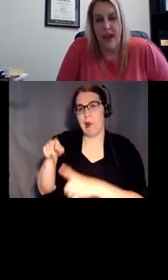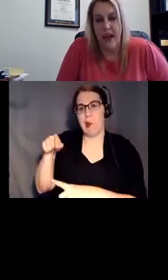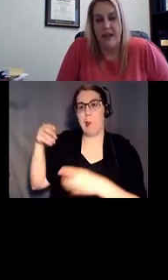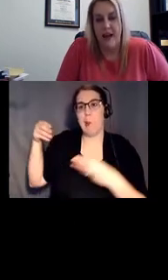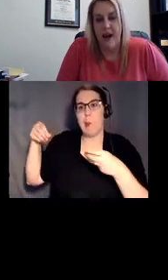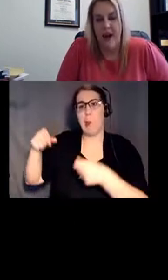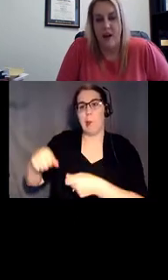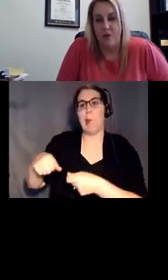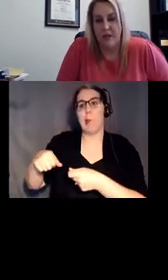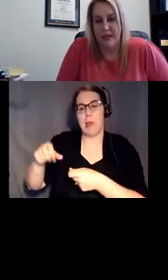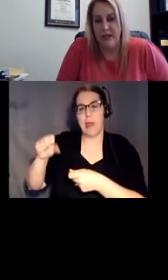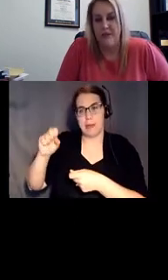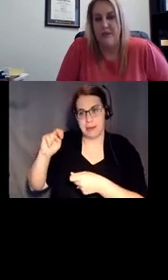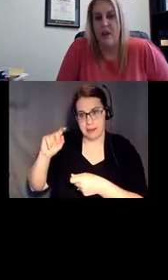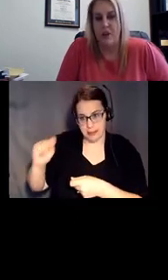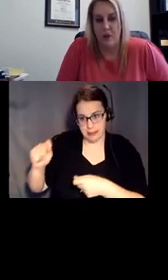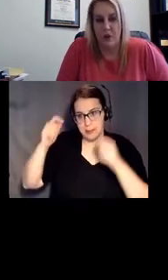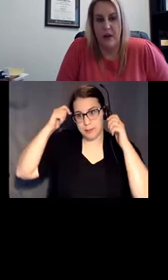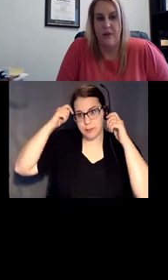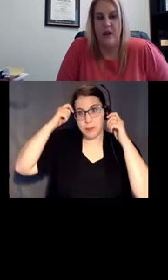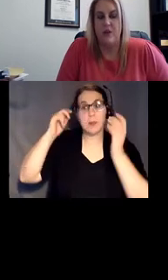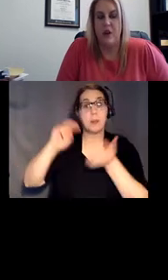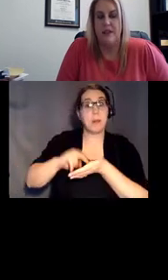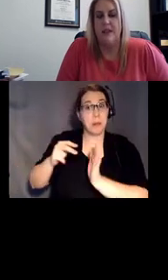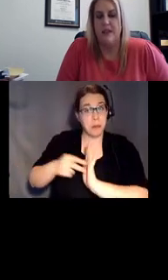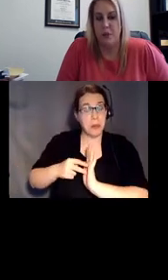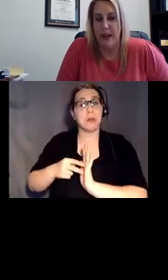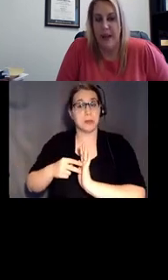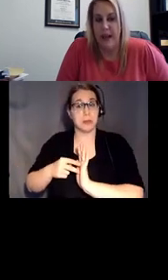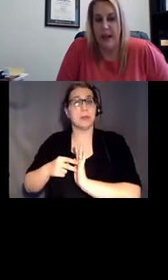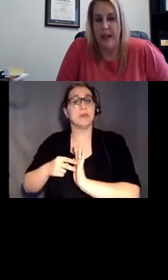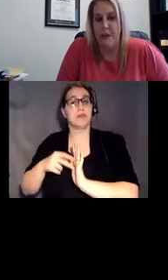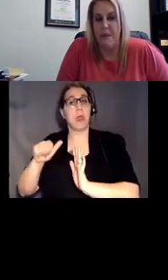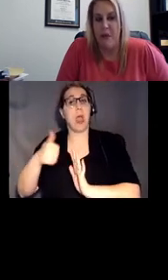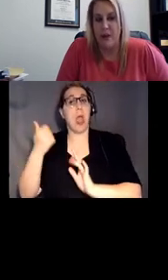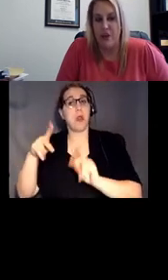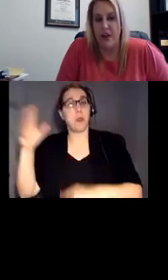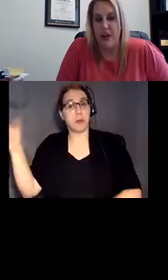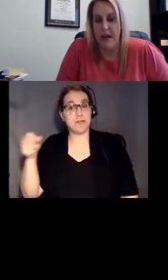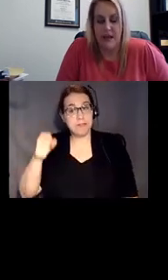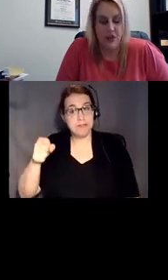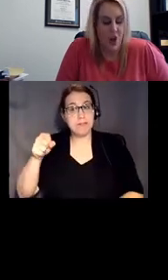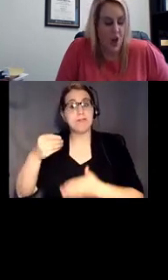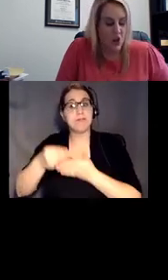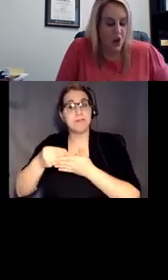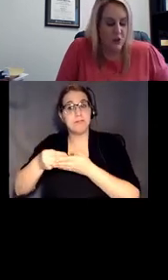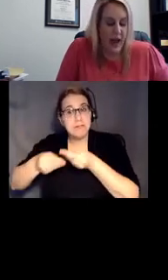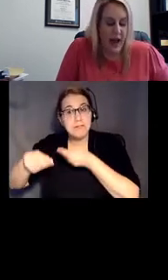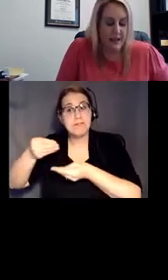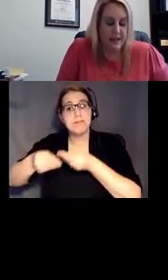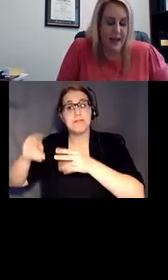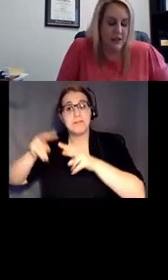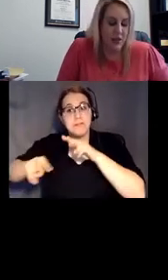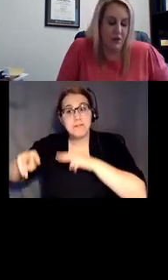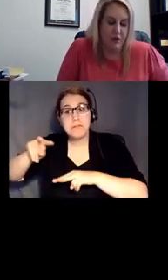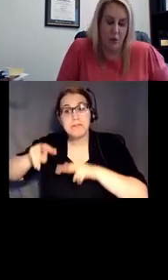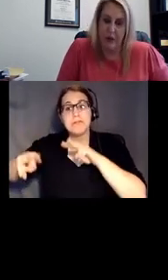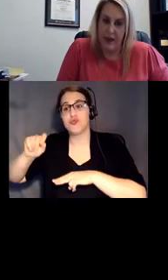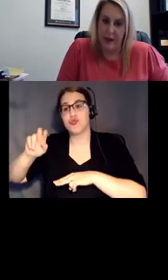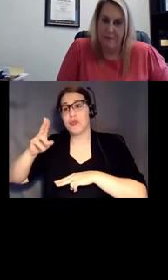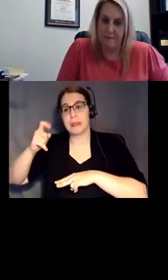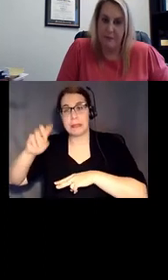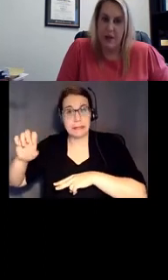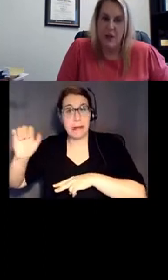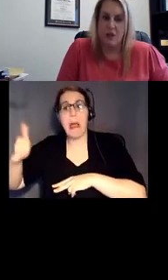they can receive a third-party trustee and someone can monitor and manage those assets